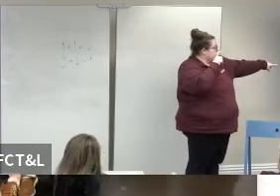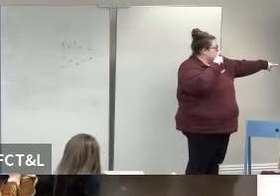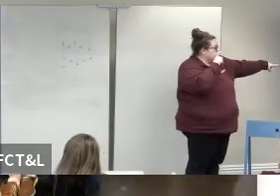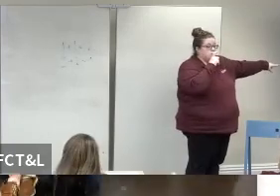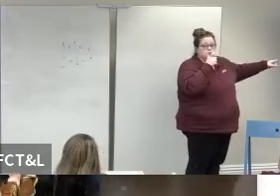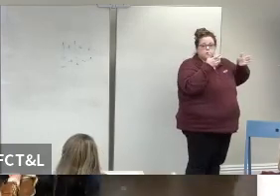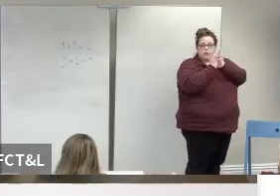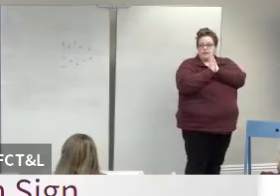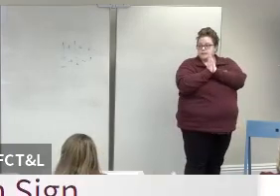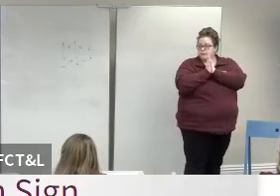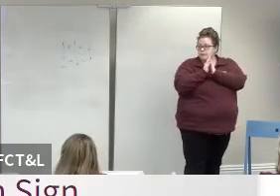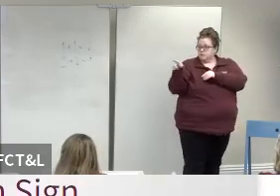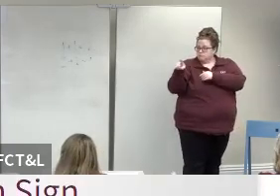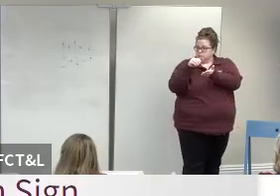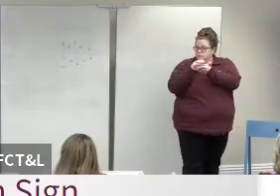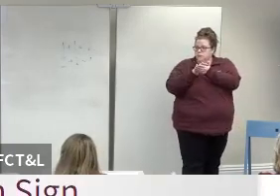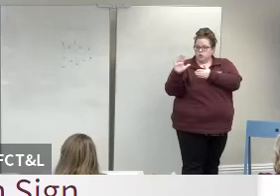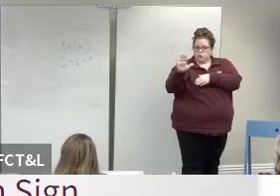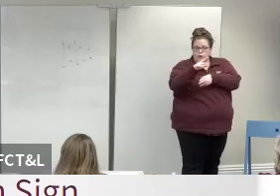if you go on down,